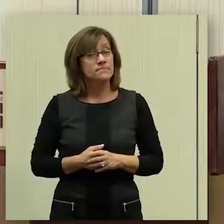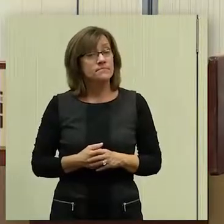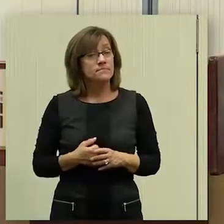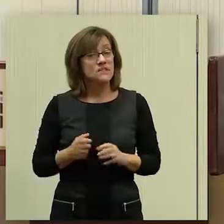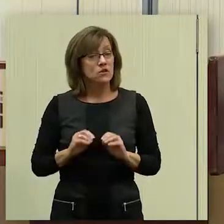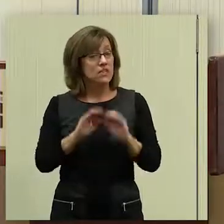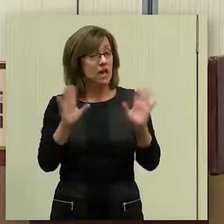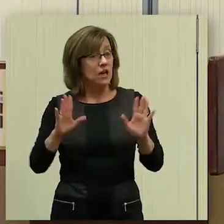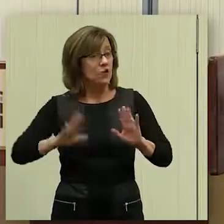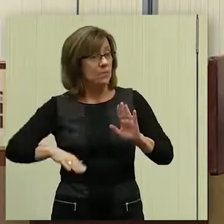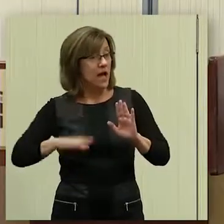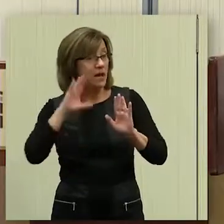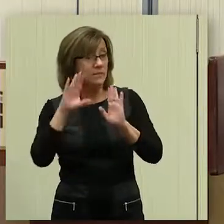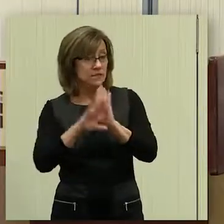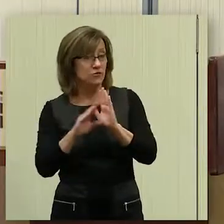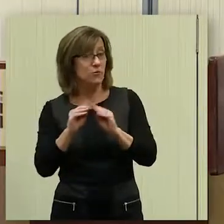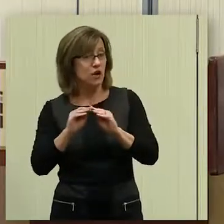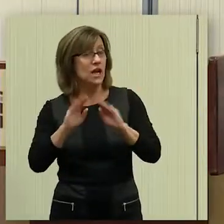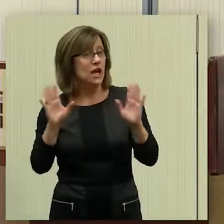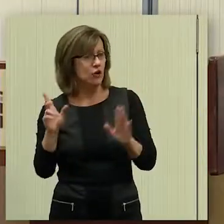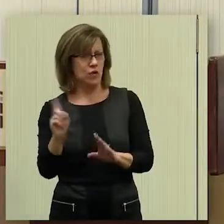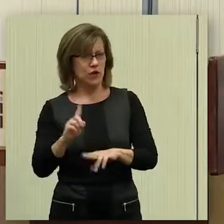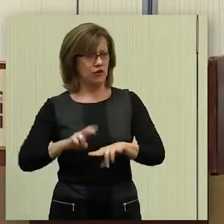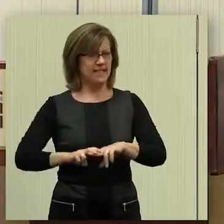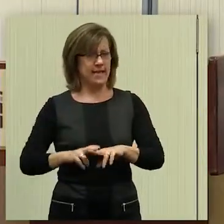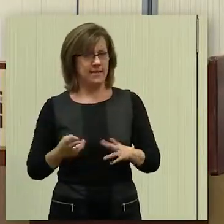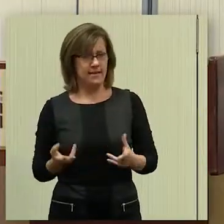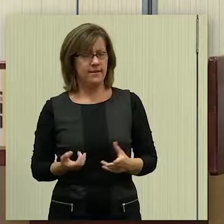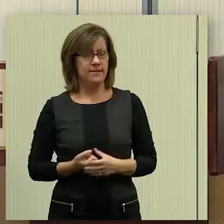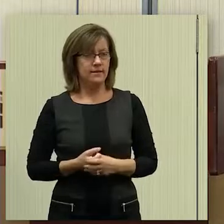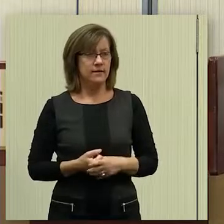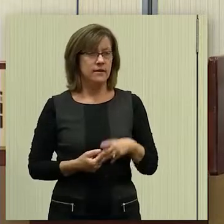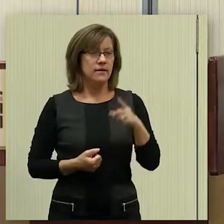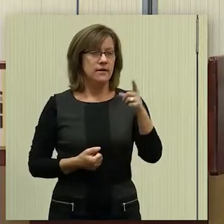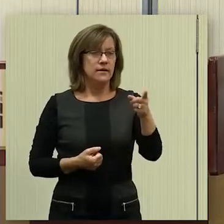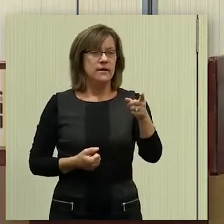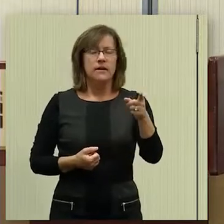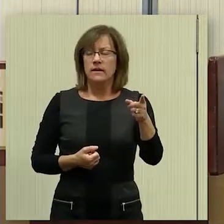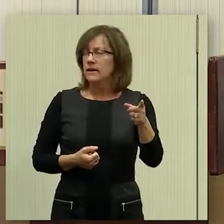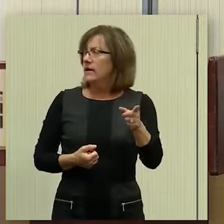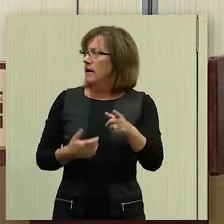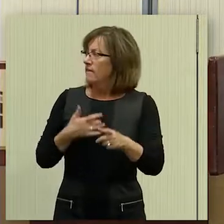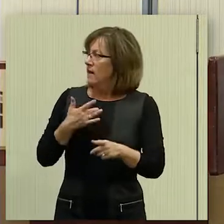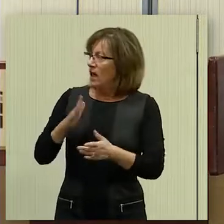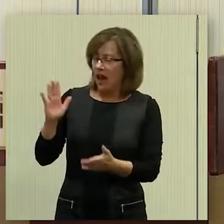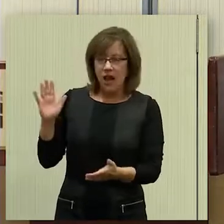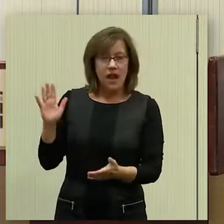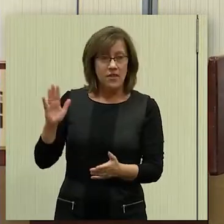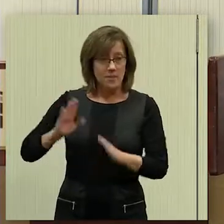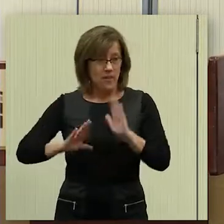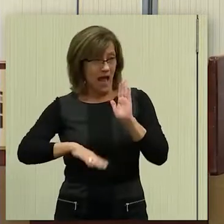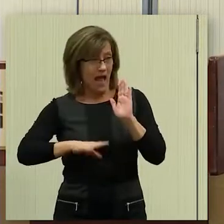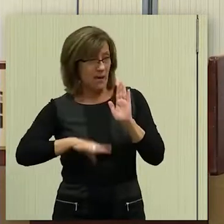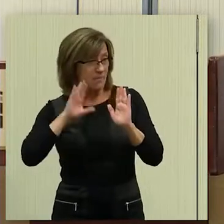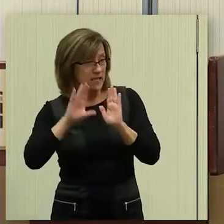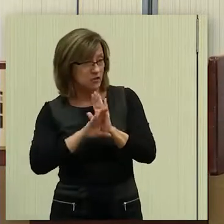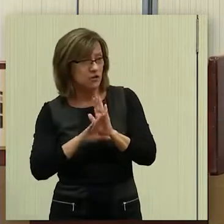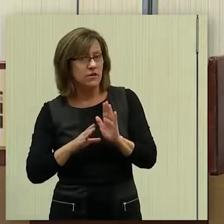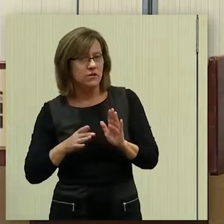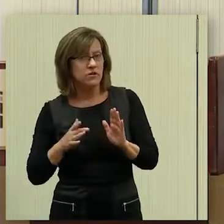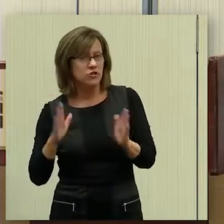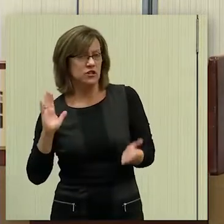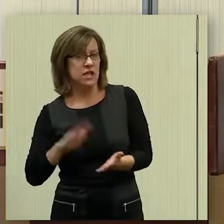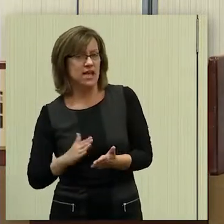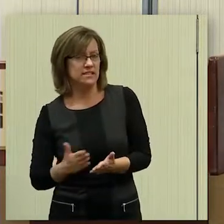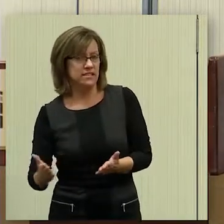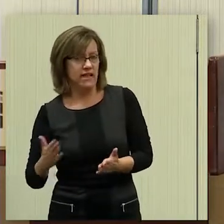clearer on the bottom one. Yeah. I feel like there's less stuff in the bottom one, which makes me feel more comfortable, like I